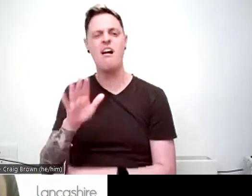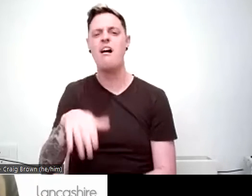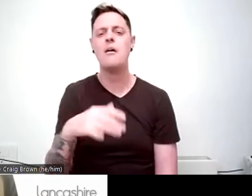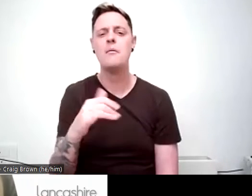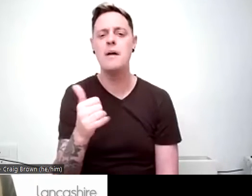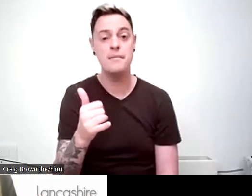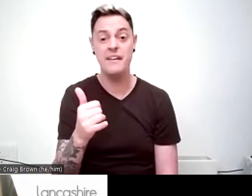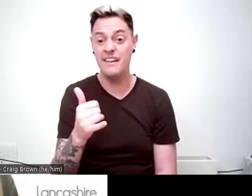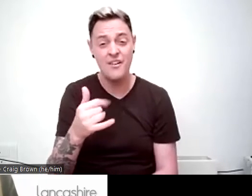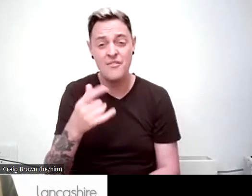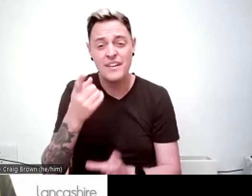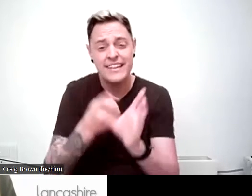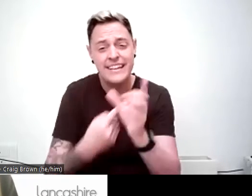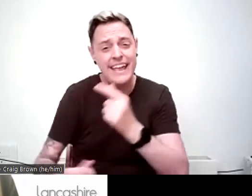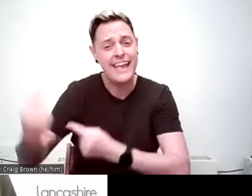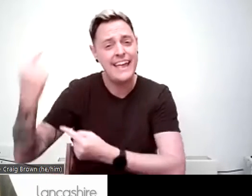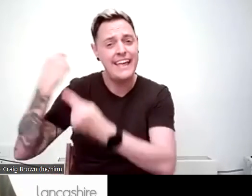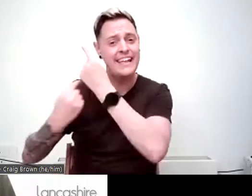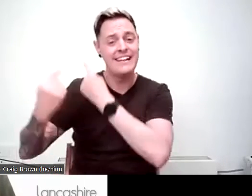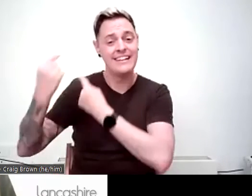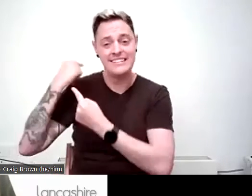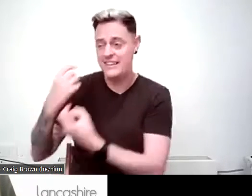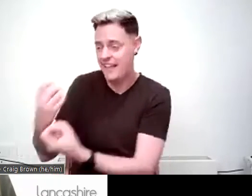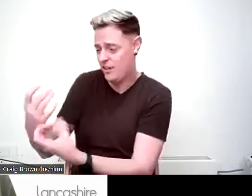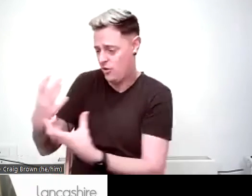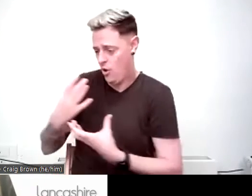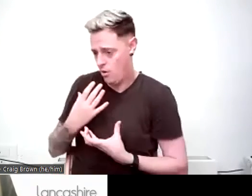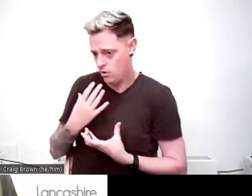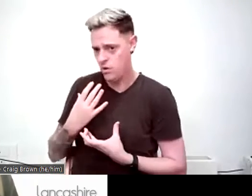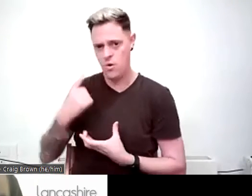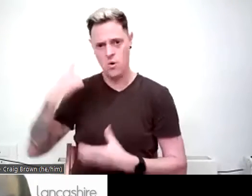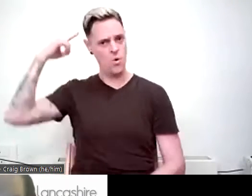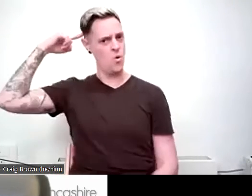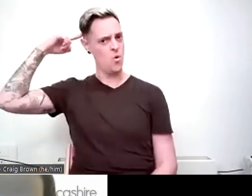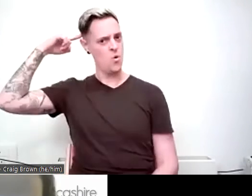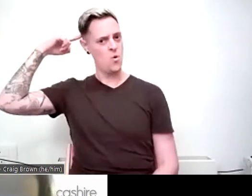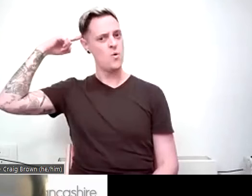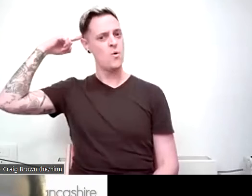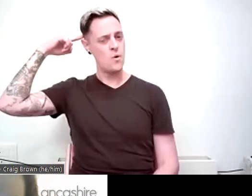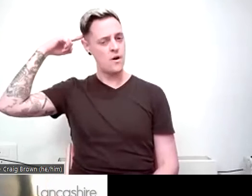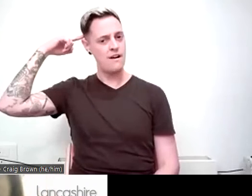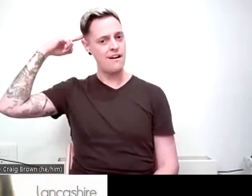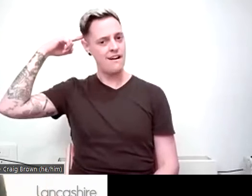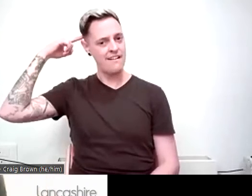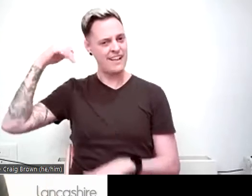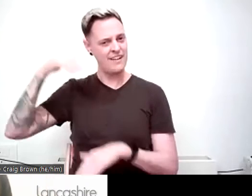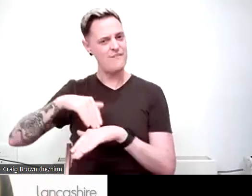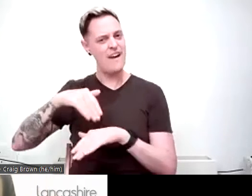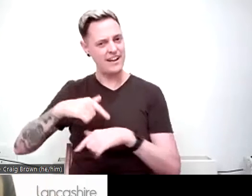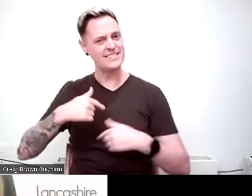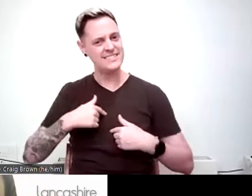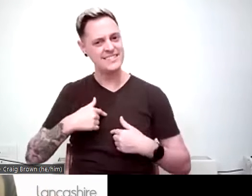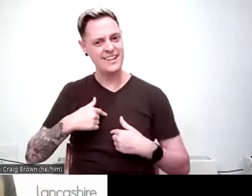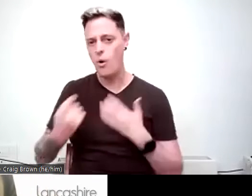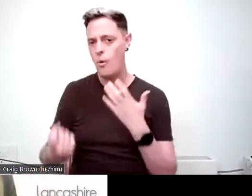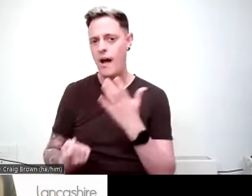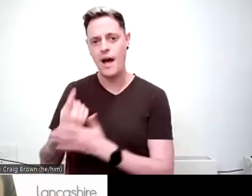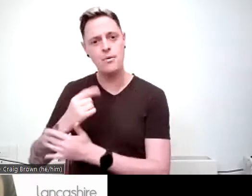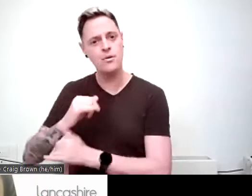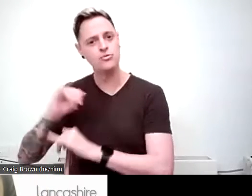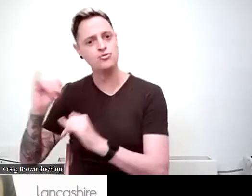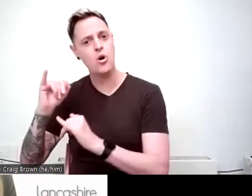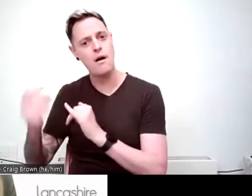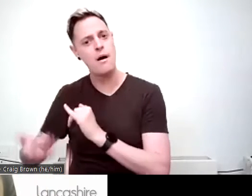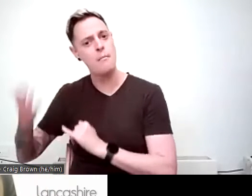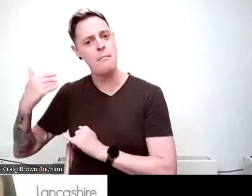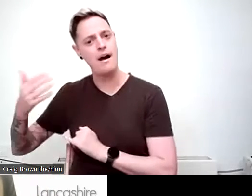a few years ago that has stayed with me, and I think that that's my character, or something that's happened to me in my past and that's affected me. The more I strip that back and